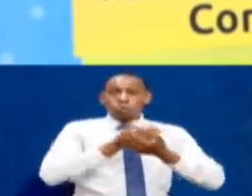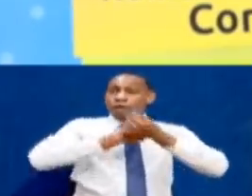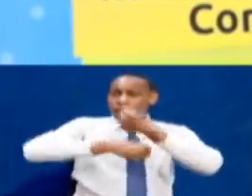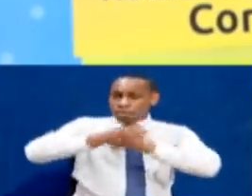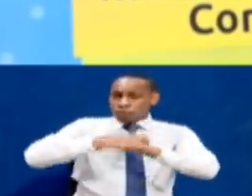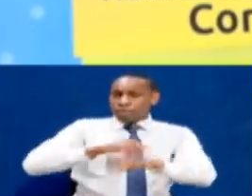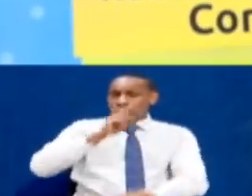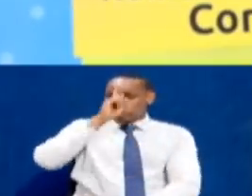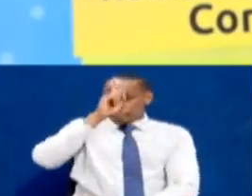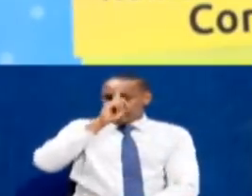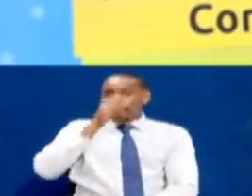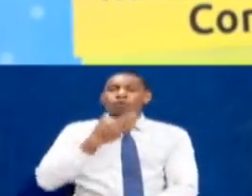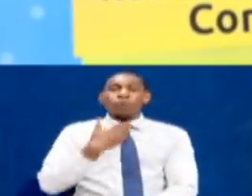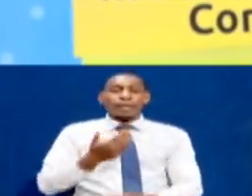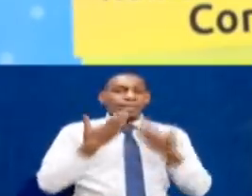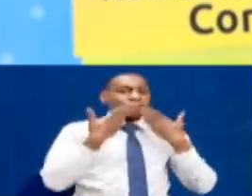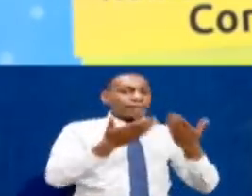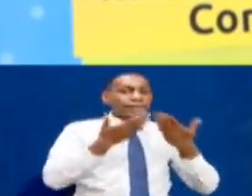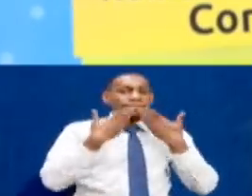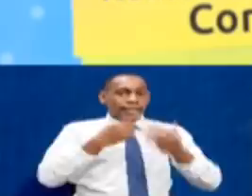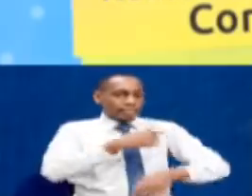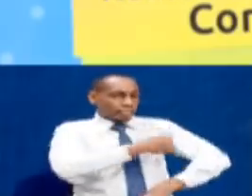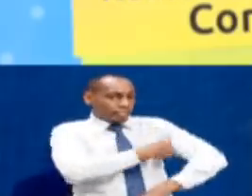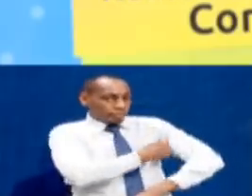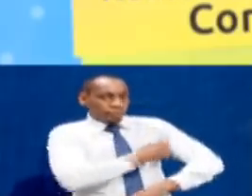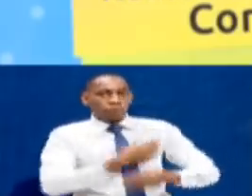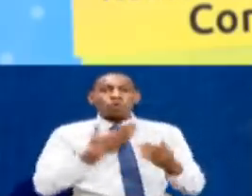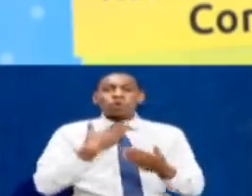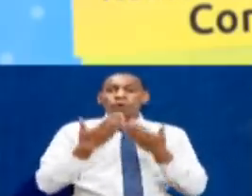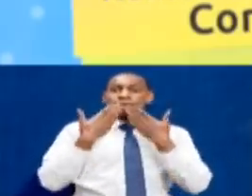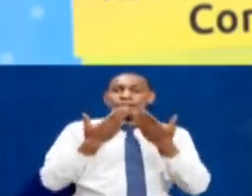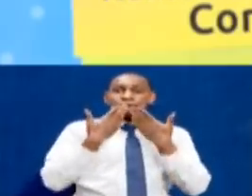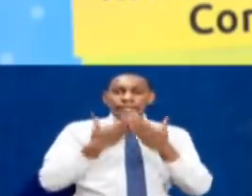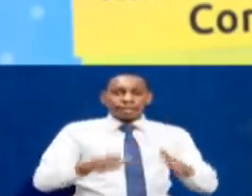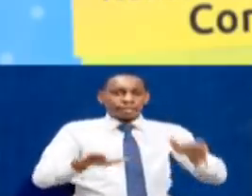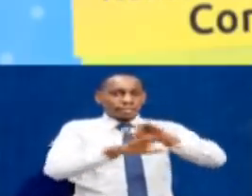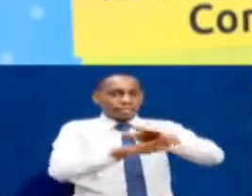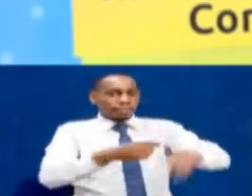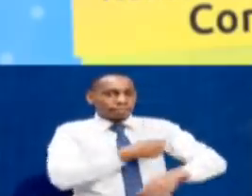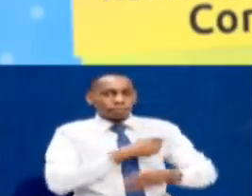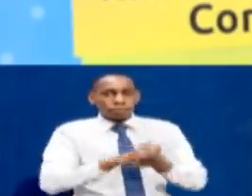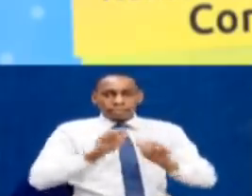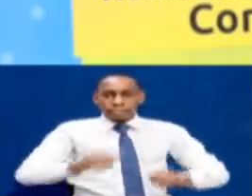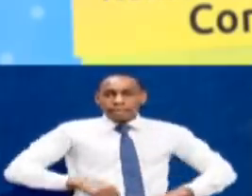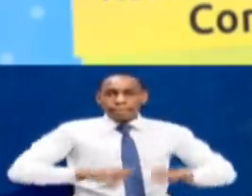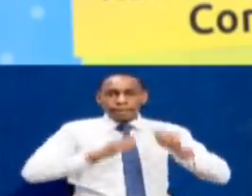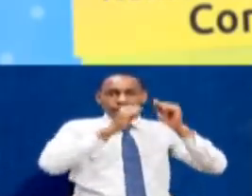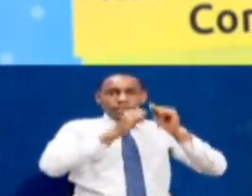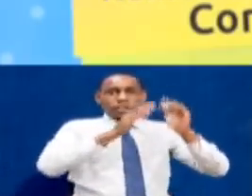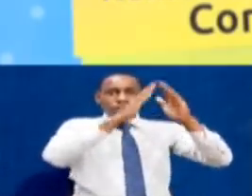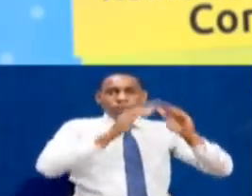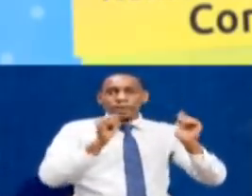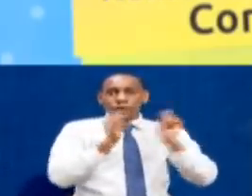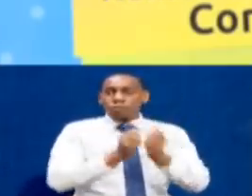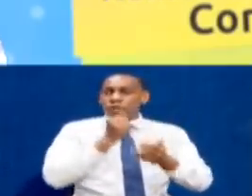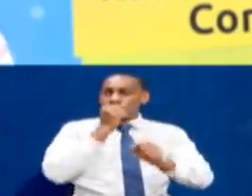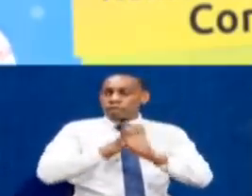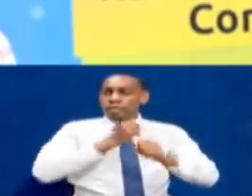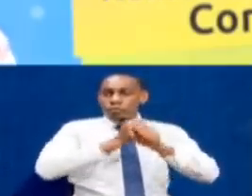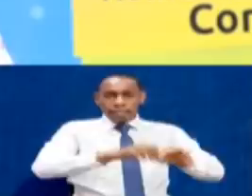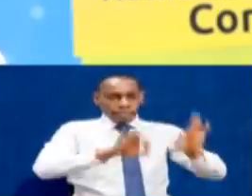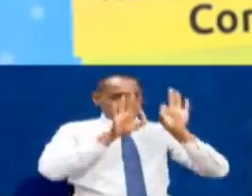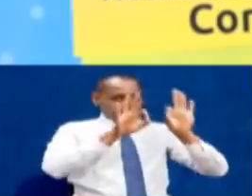seriously. I want to thank the chiefs. I want to thank the sub-chiefs, chairman of Nyumbakumi. You are doing a sterling